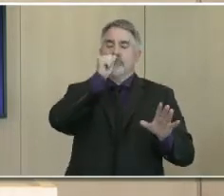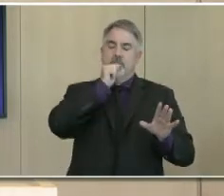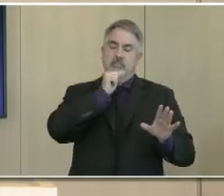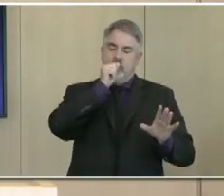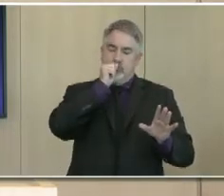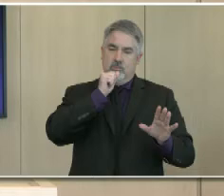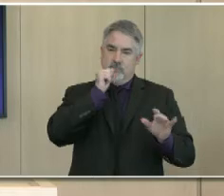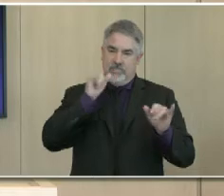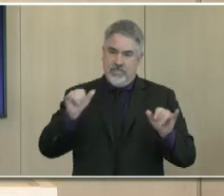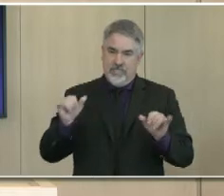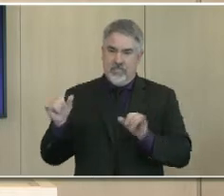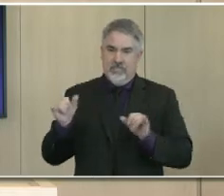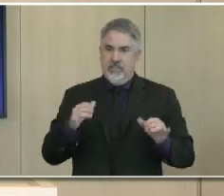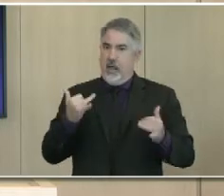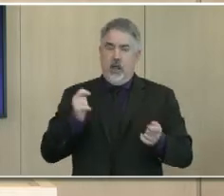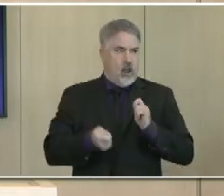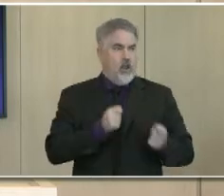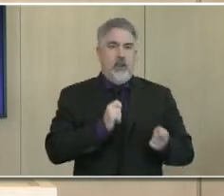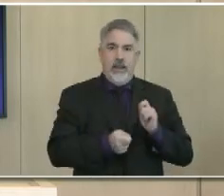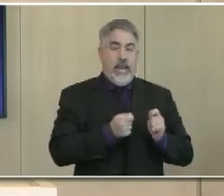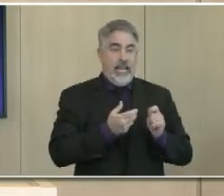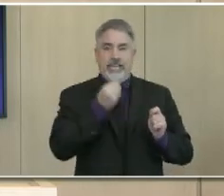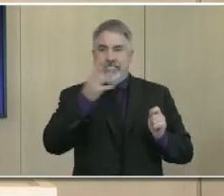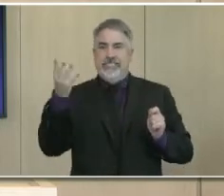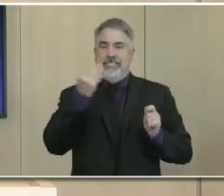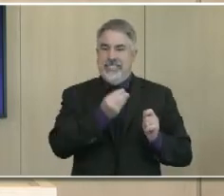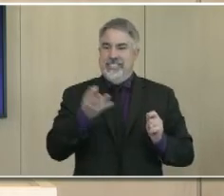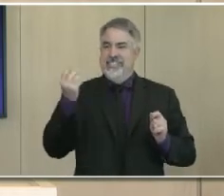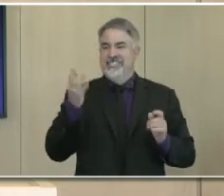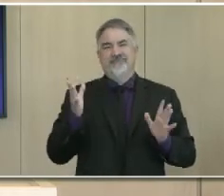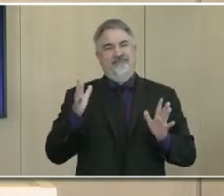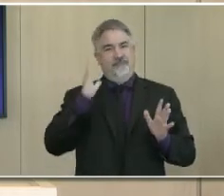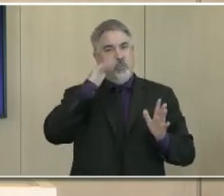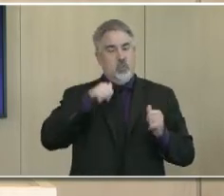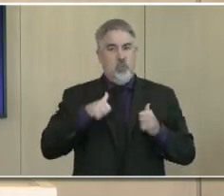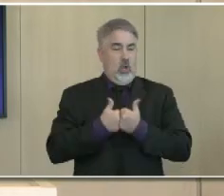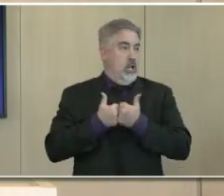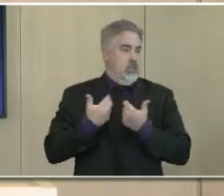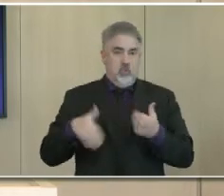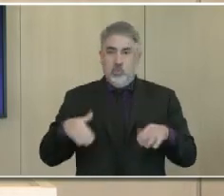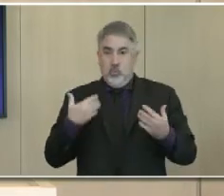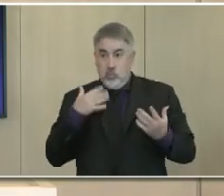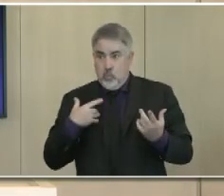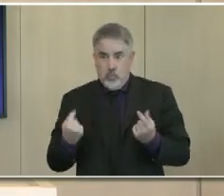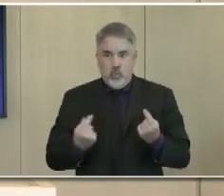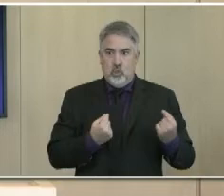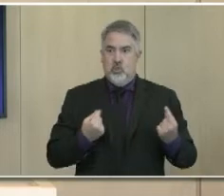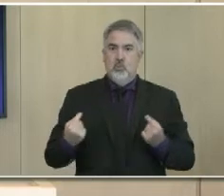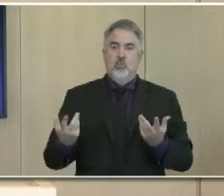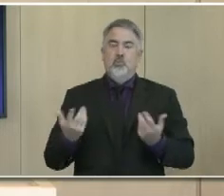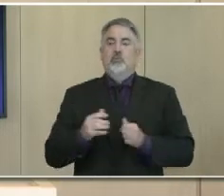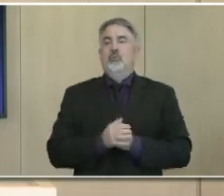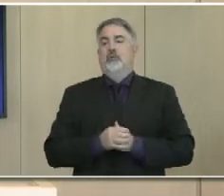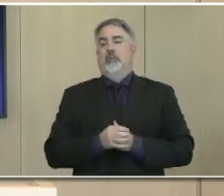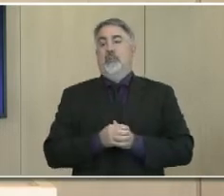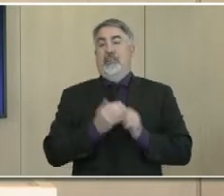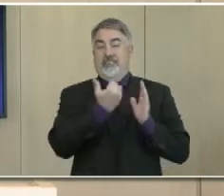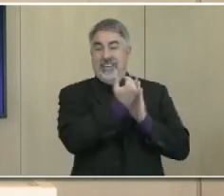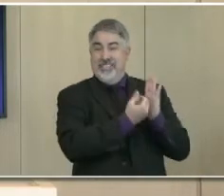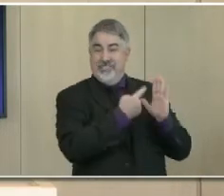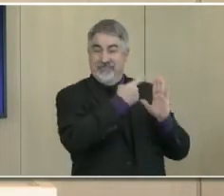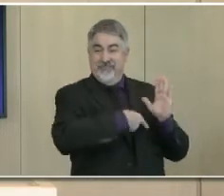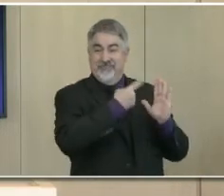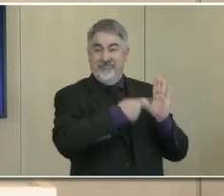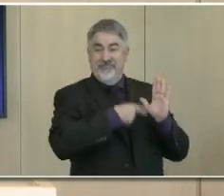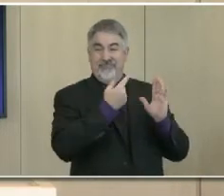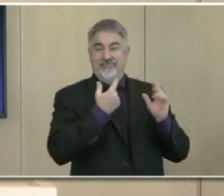situation and an ever-evolving challenge of confronting coronavirus. Our guidance, our instructions, our public health orders,